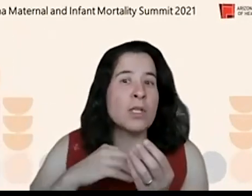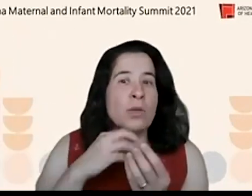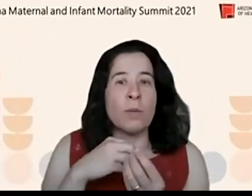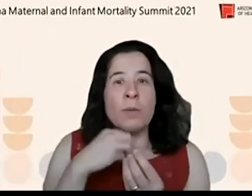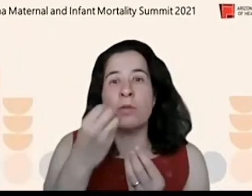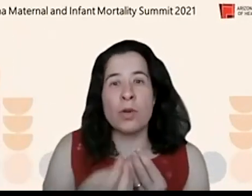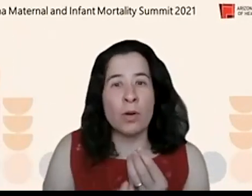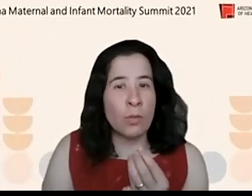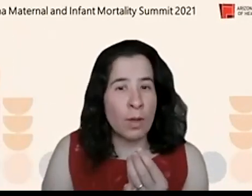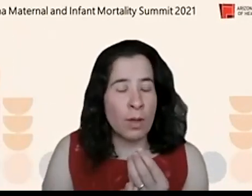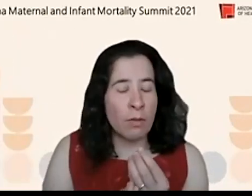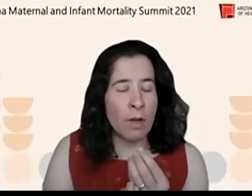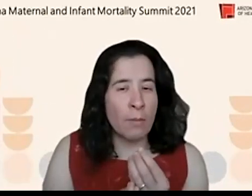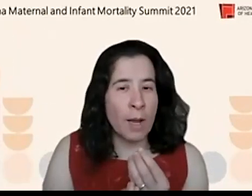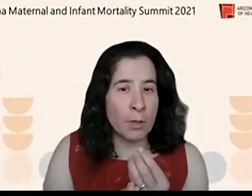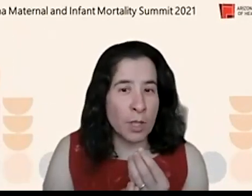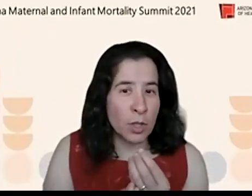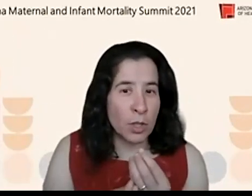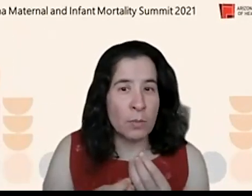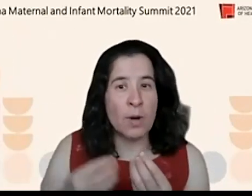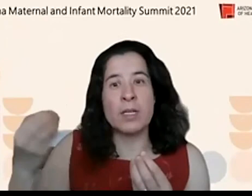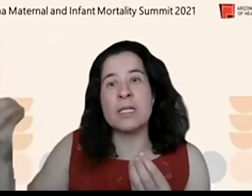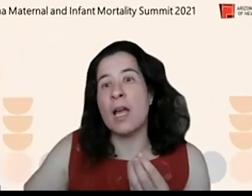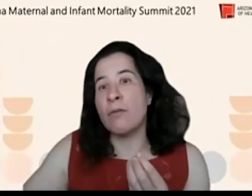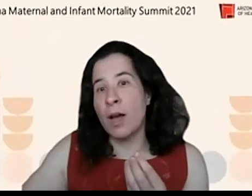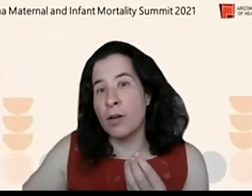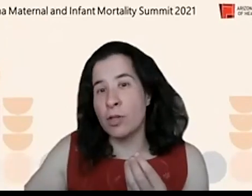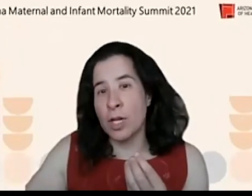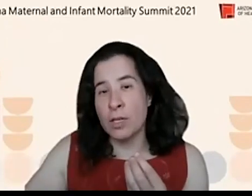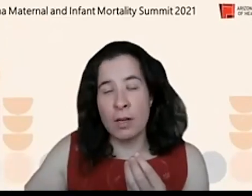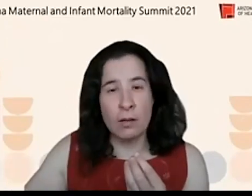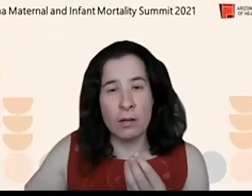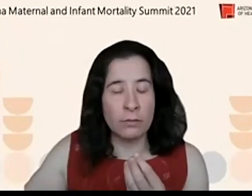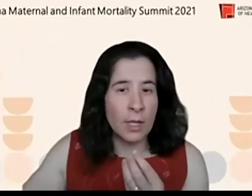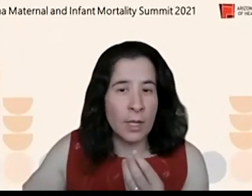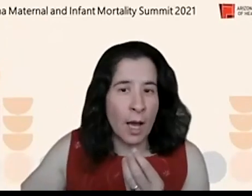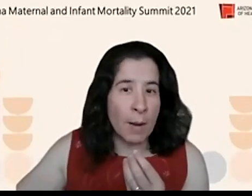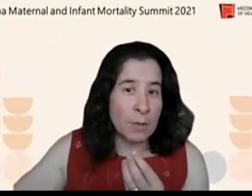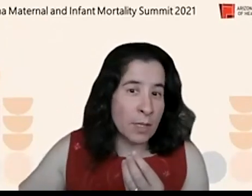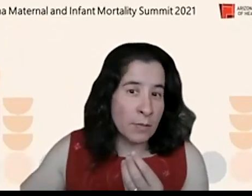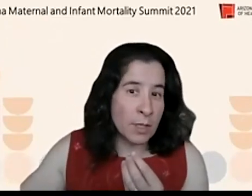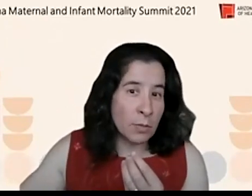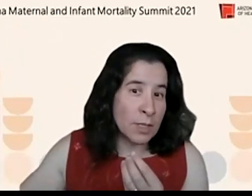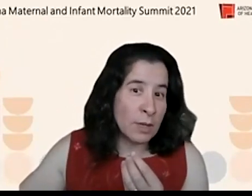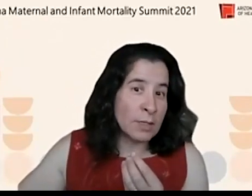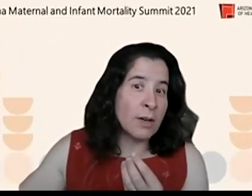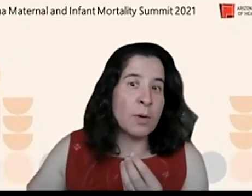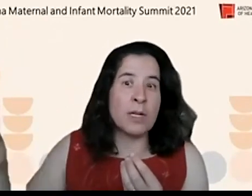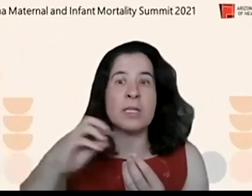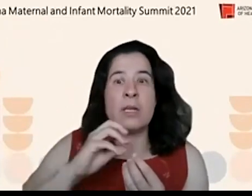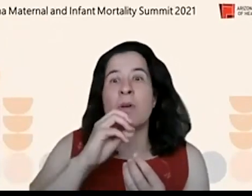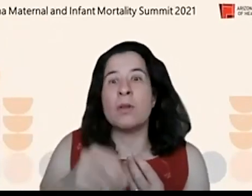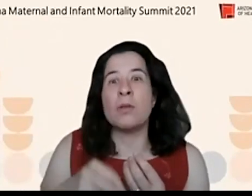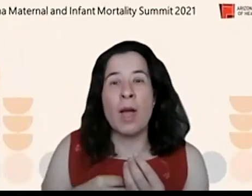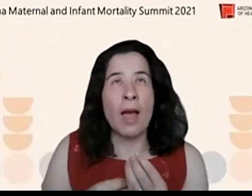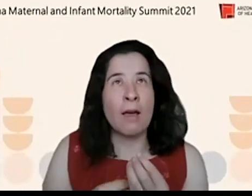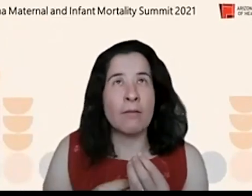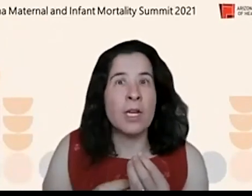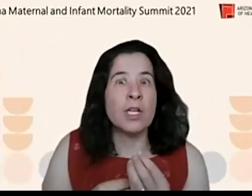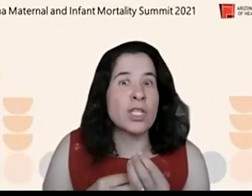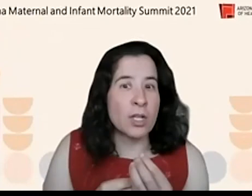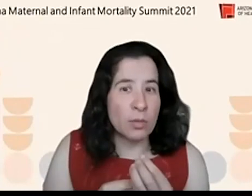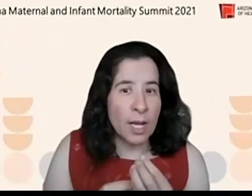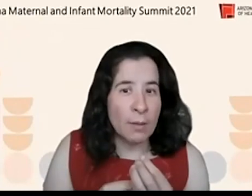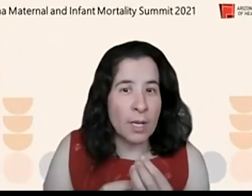be. So women who struggle with hypertension during pregnancy have a higher chance of hypertensive disorders outside of pregnancy. Women who